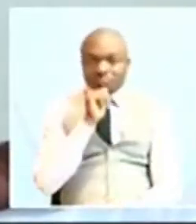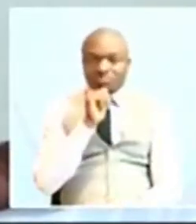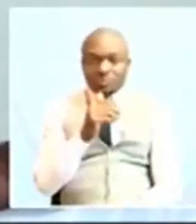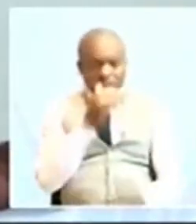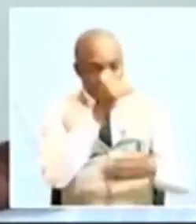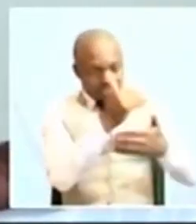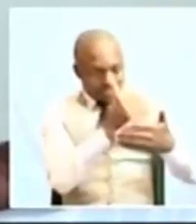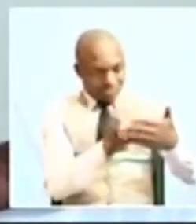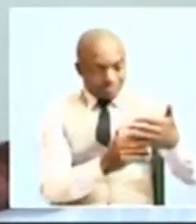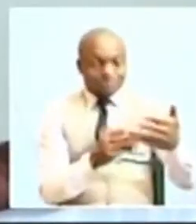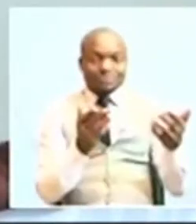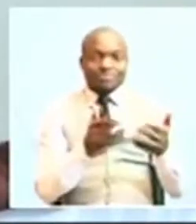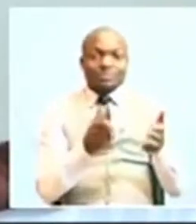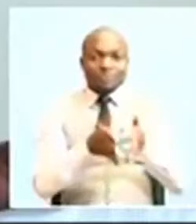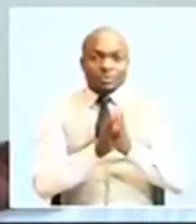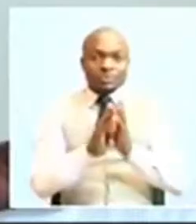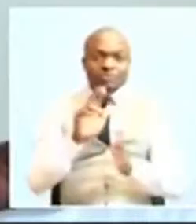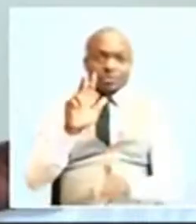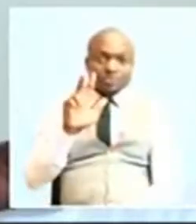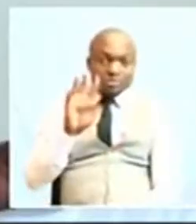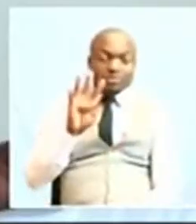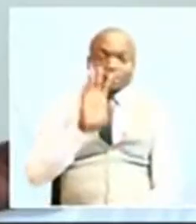down. They are asking for